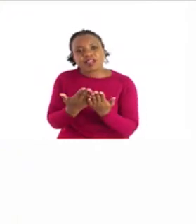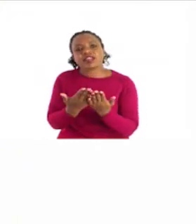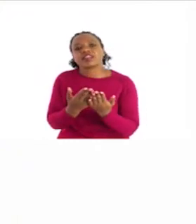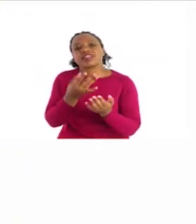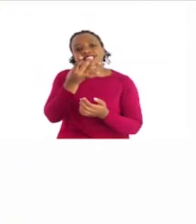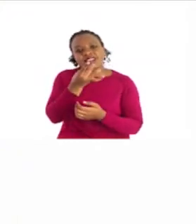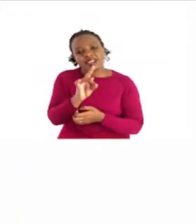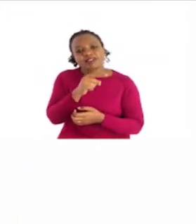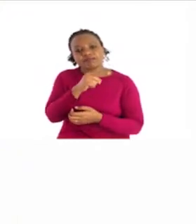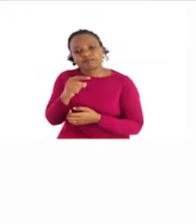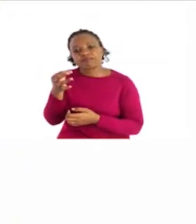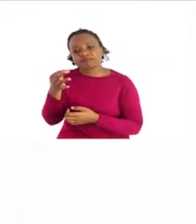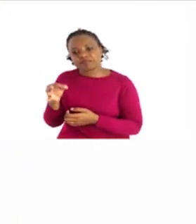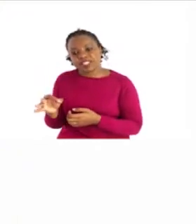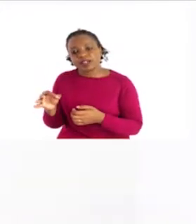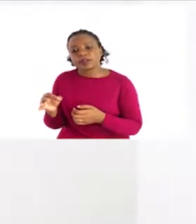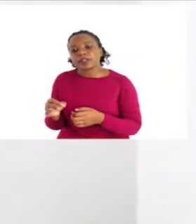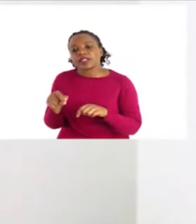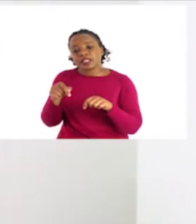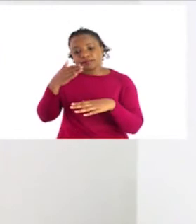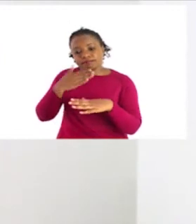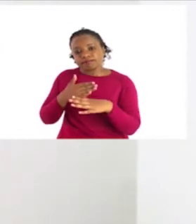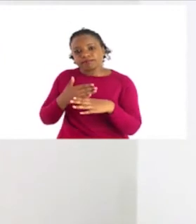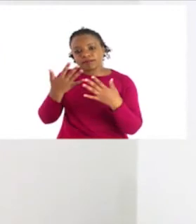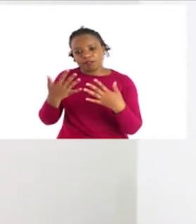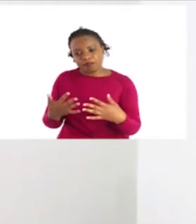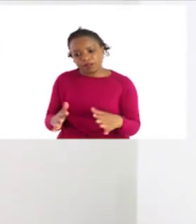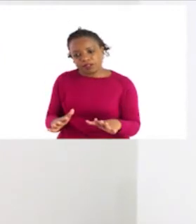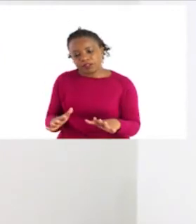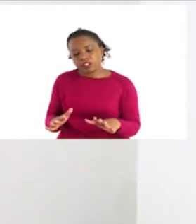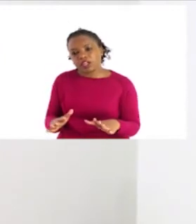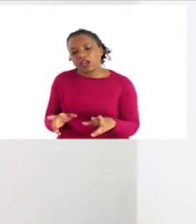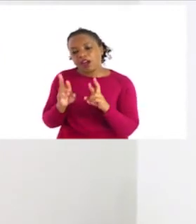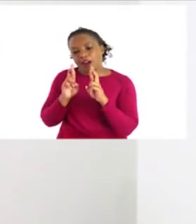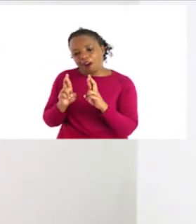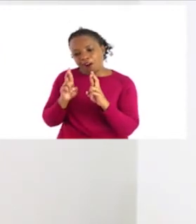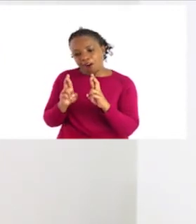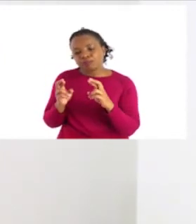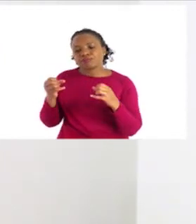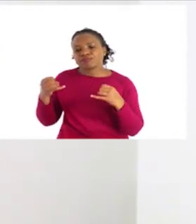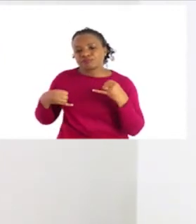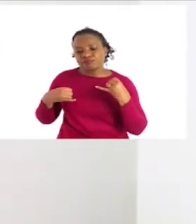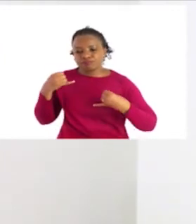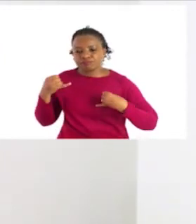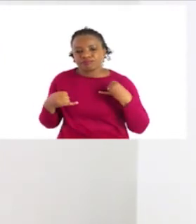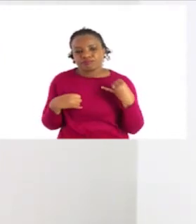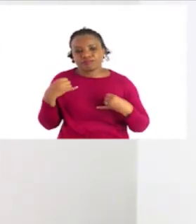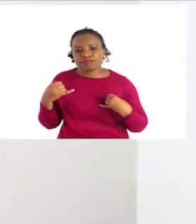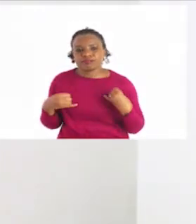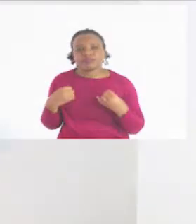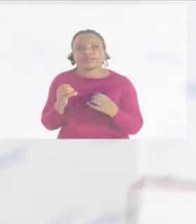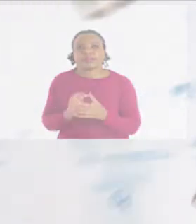That will be the end of your activities. I hope you will have fun and that you are going to enjoy your